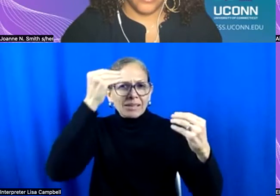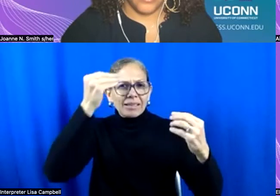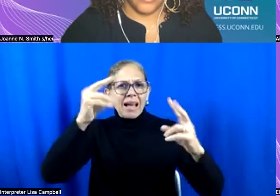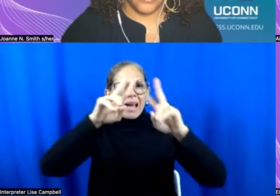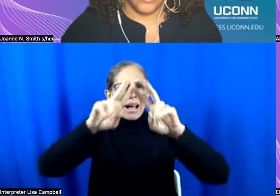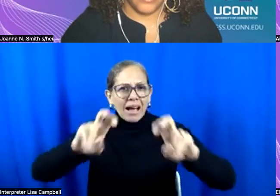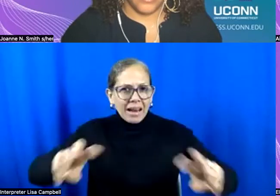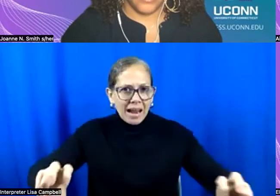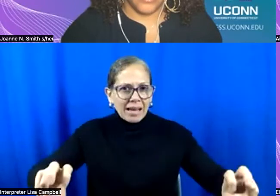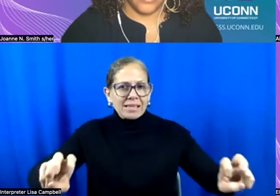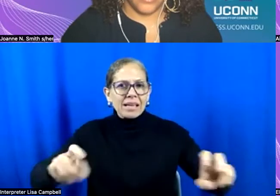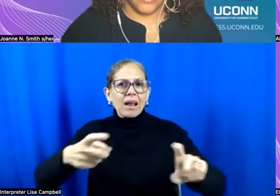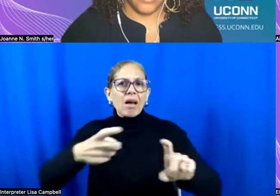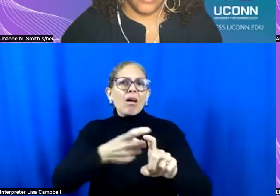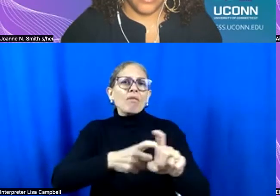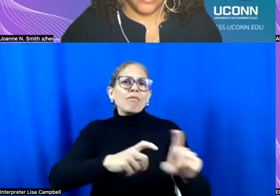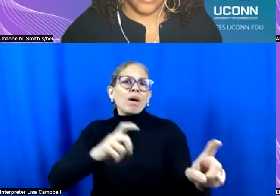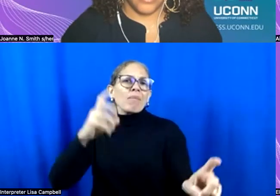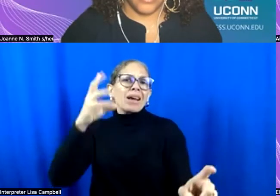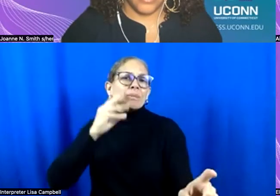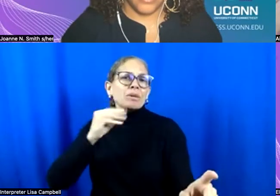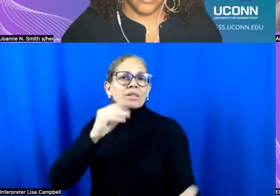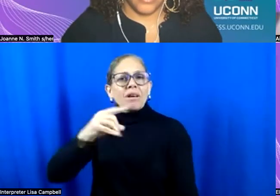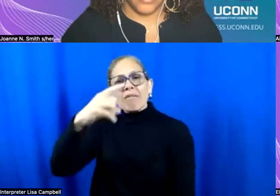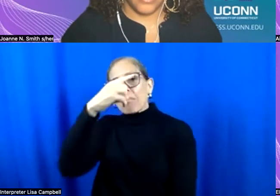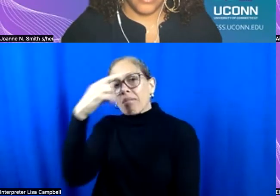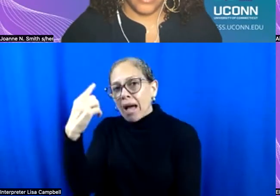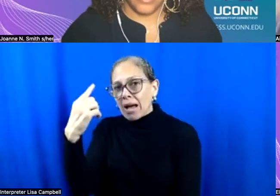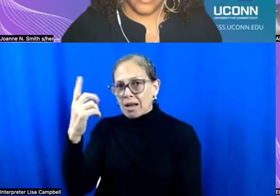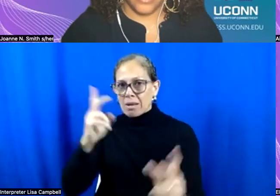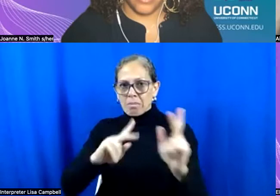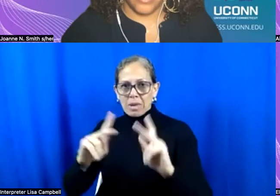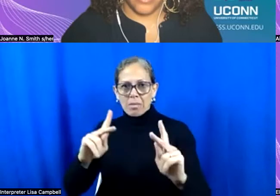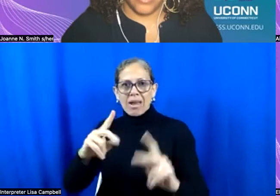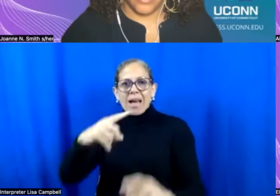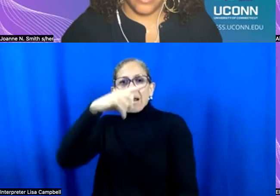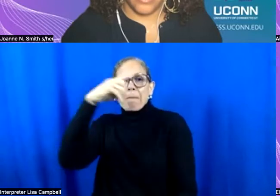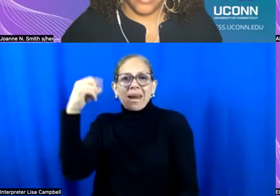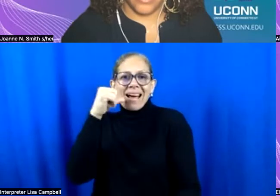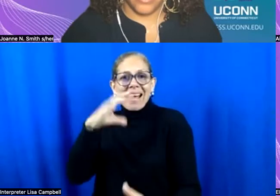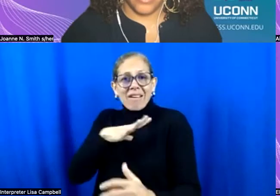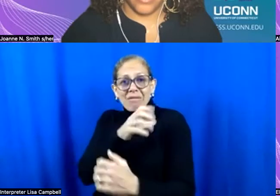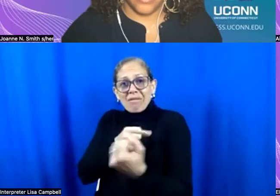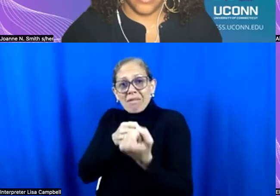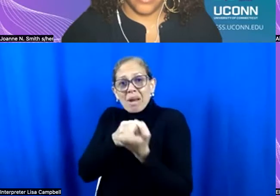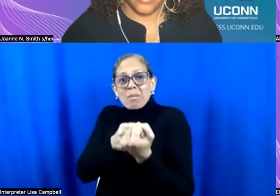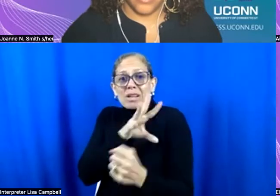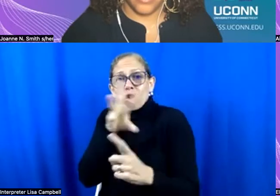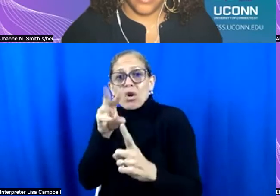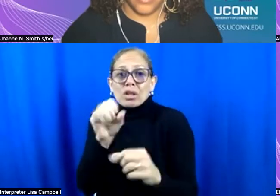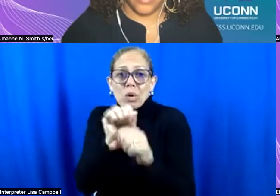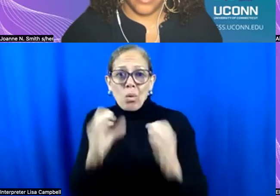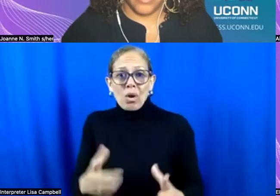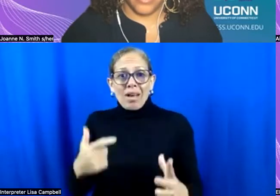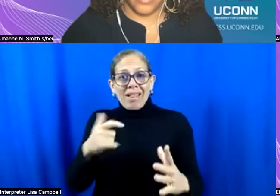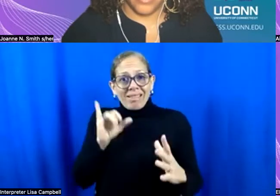experiences of Black folks and through the lived experience of a Black feminist culture worker who's creating the work. And